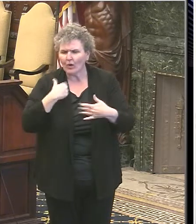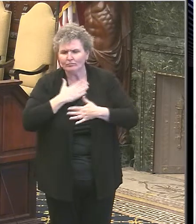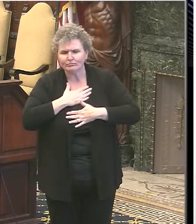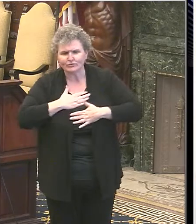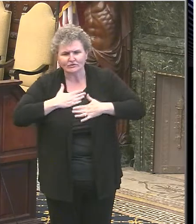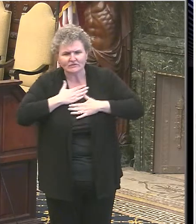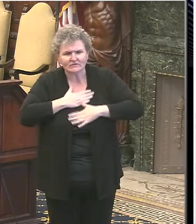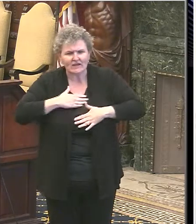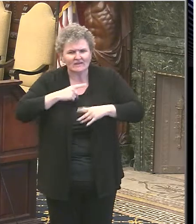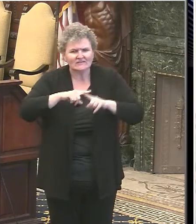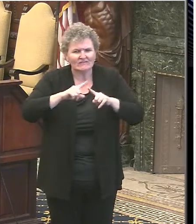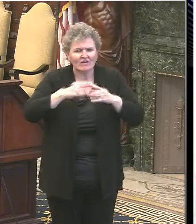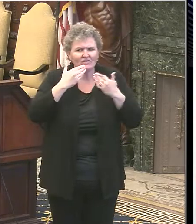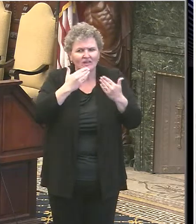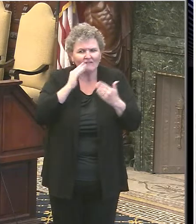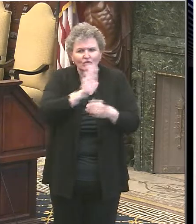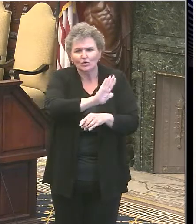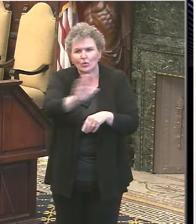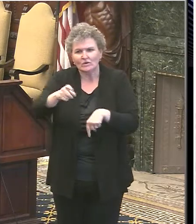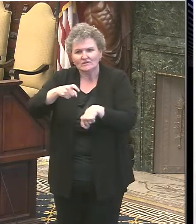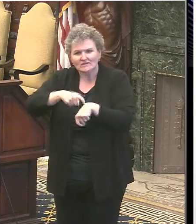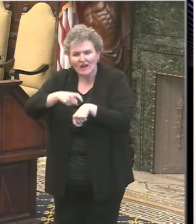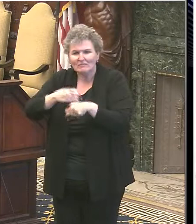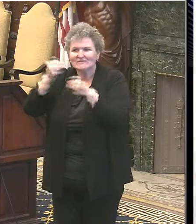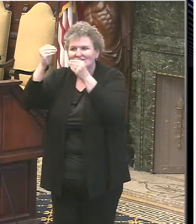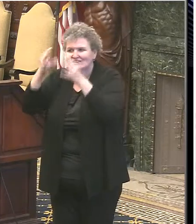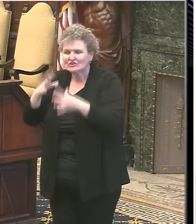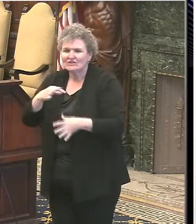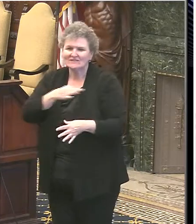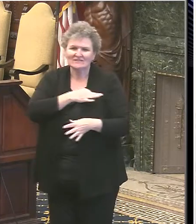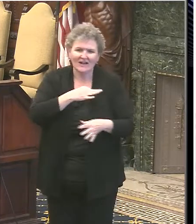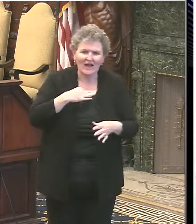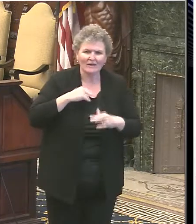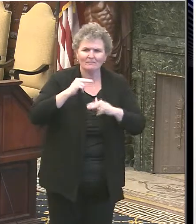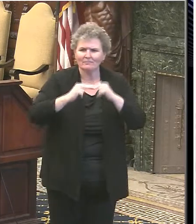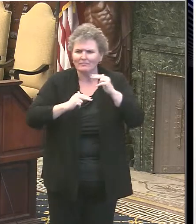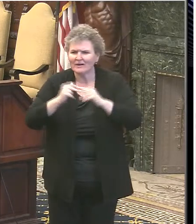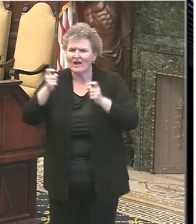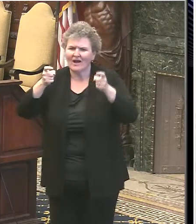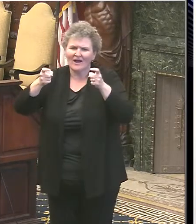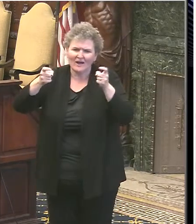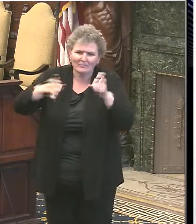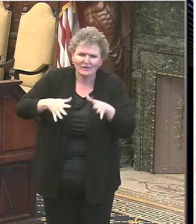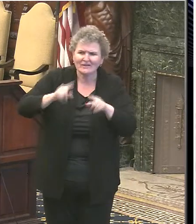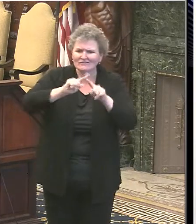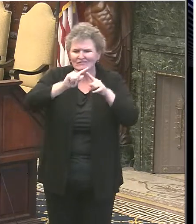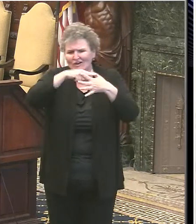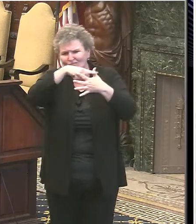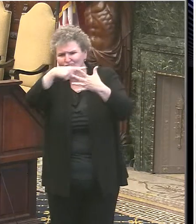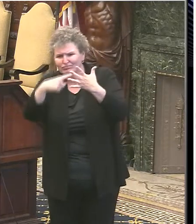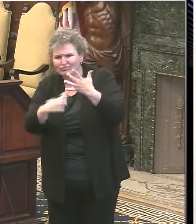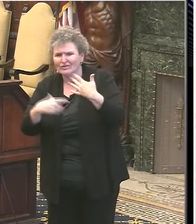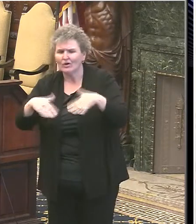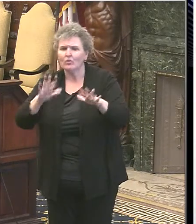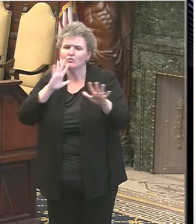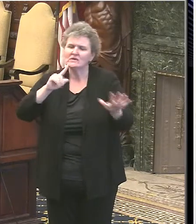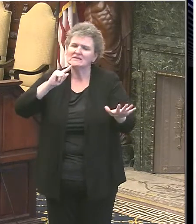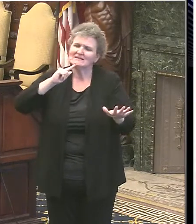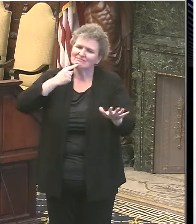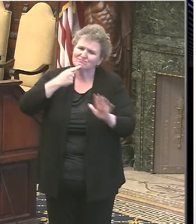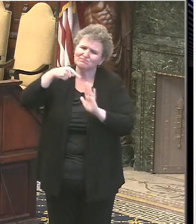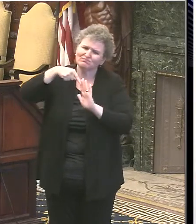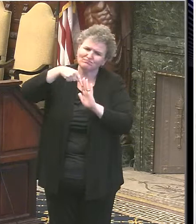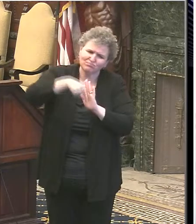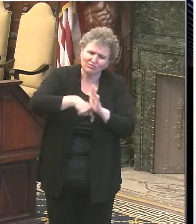just our regular teaching staff or our building administrators or all of the other staff, but to our food services